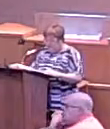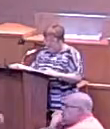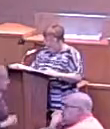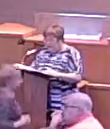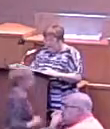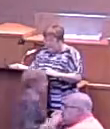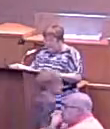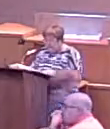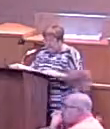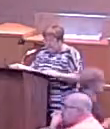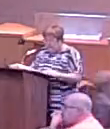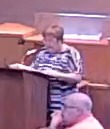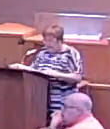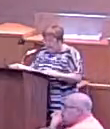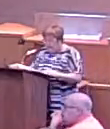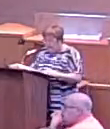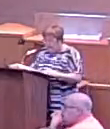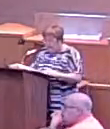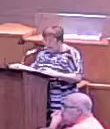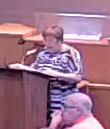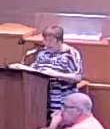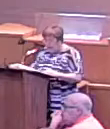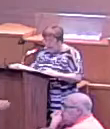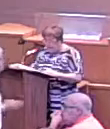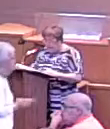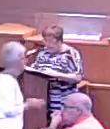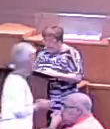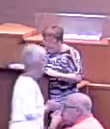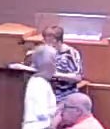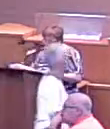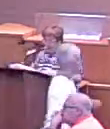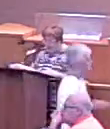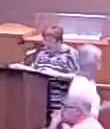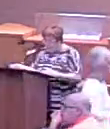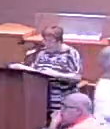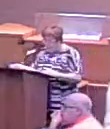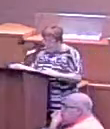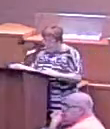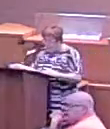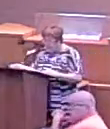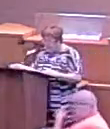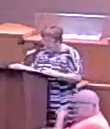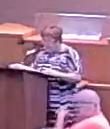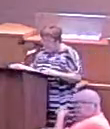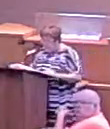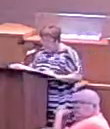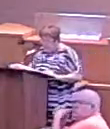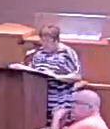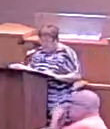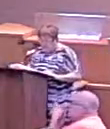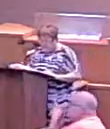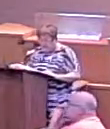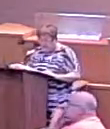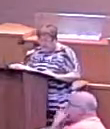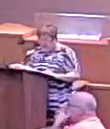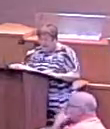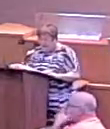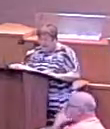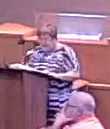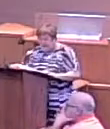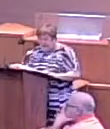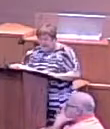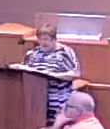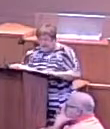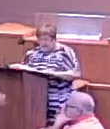Lord. See how my people have nothing to